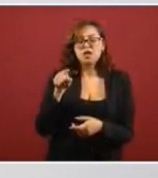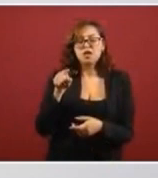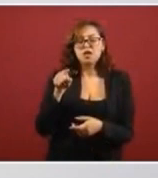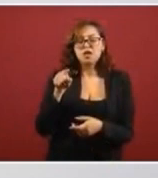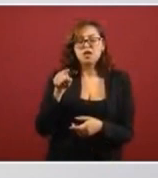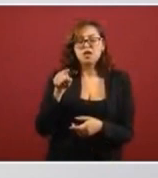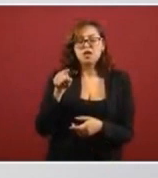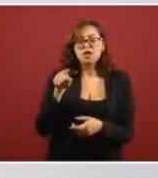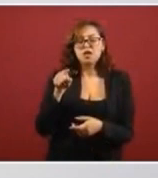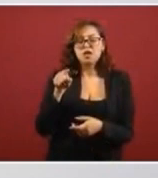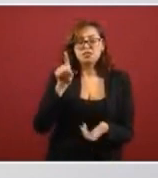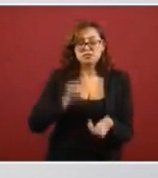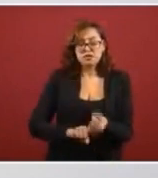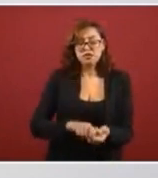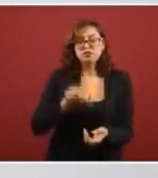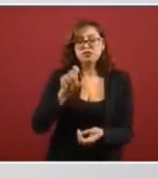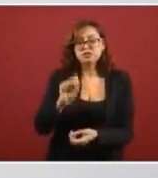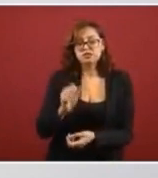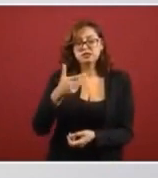secretary